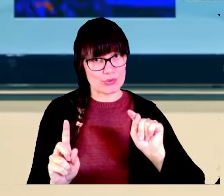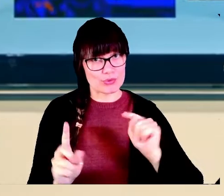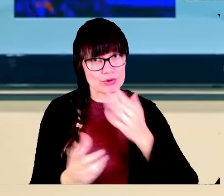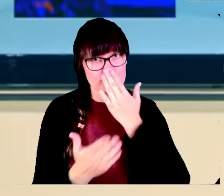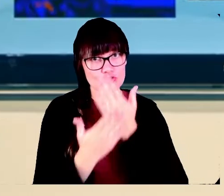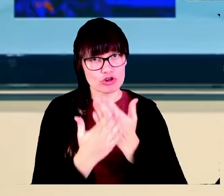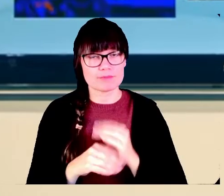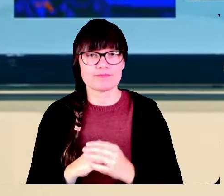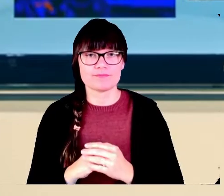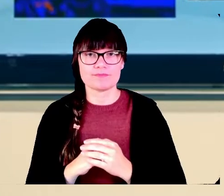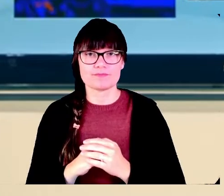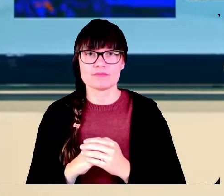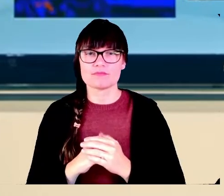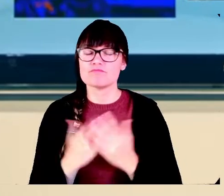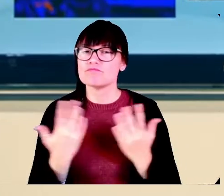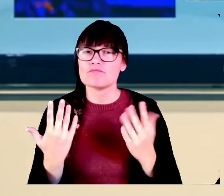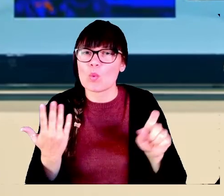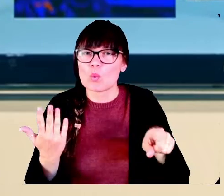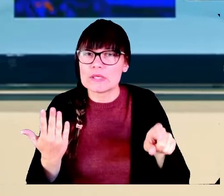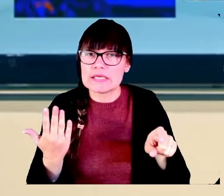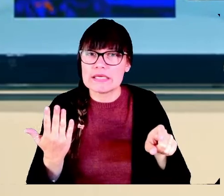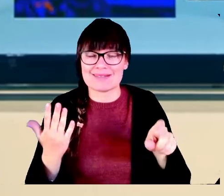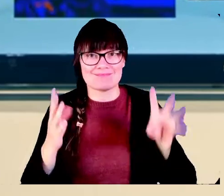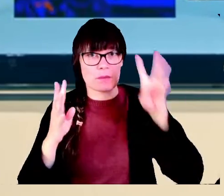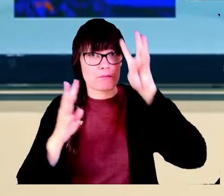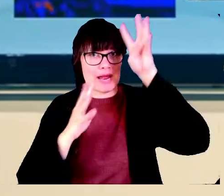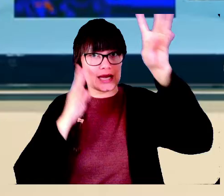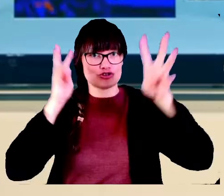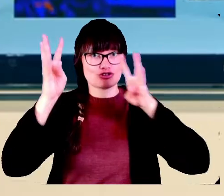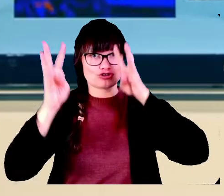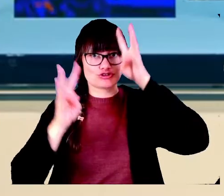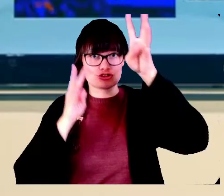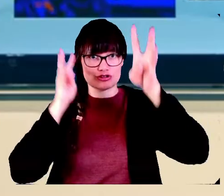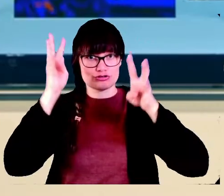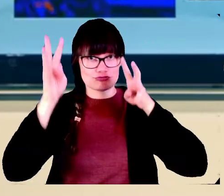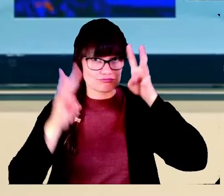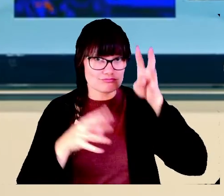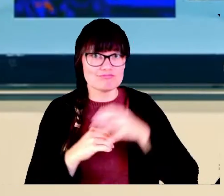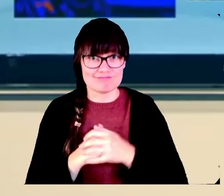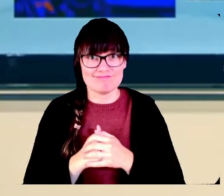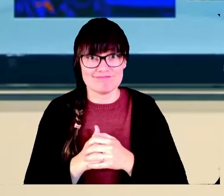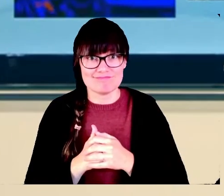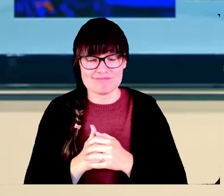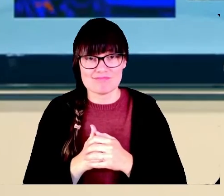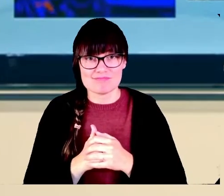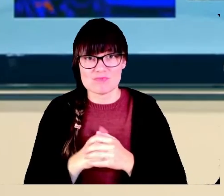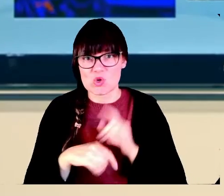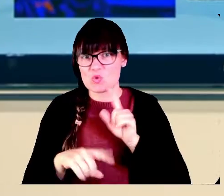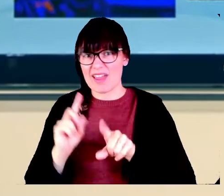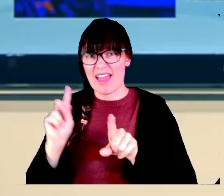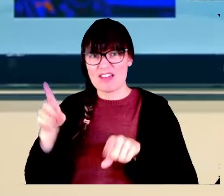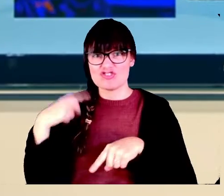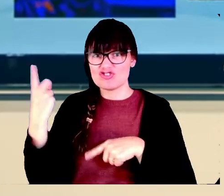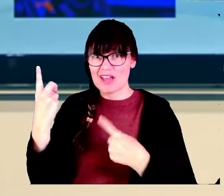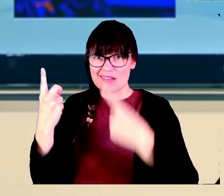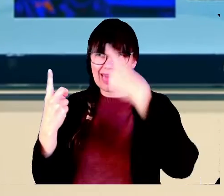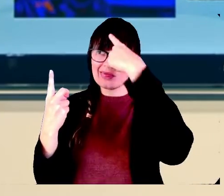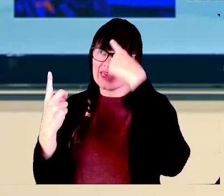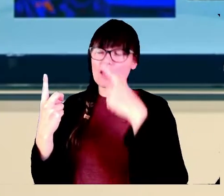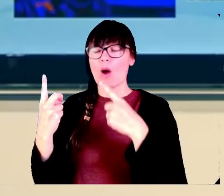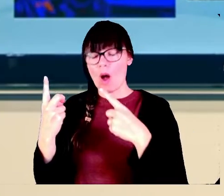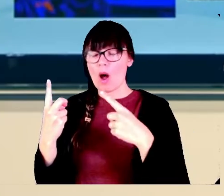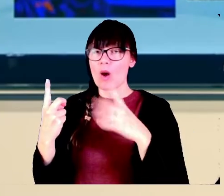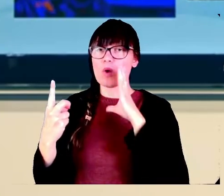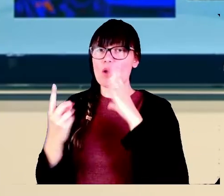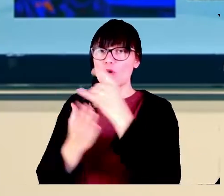imagination. It takes an imagination beyond the pale, so to speak, that you can't just basically think of, I'm going to